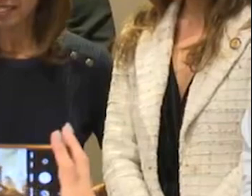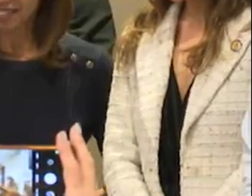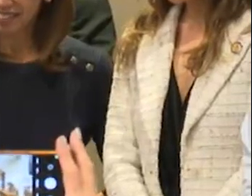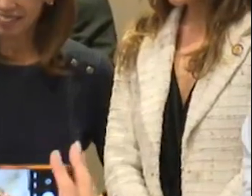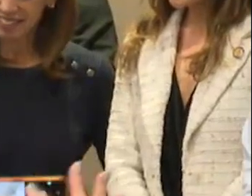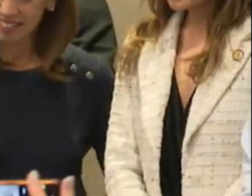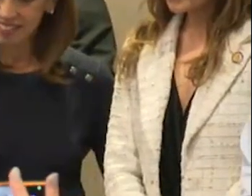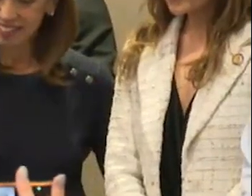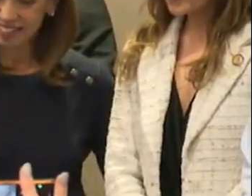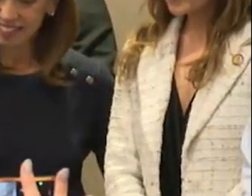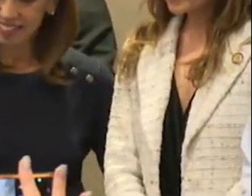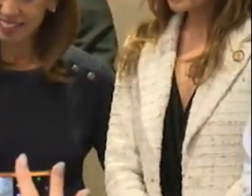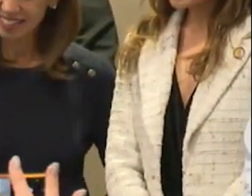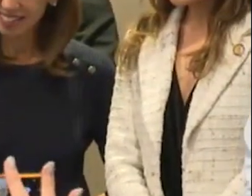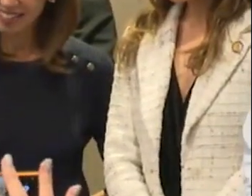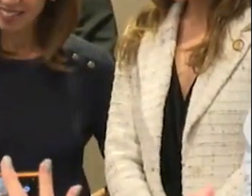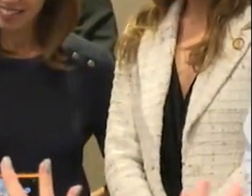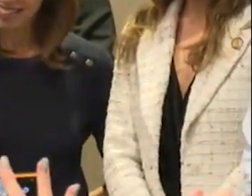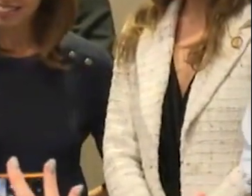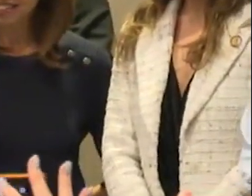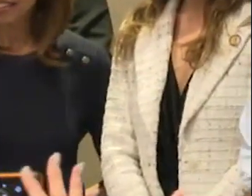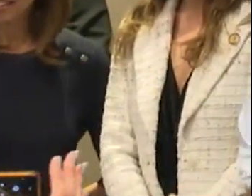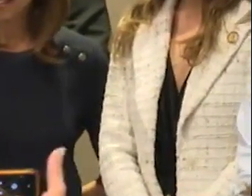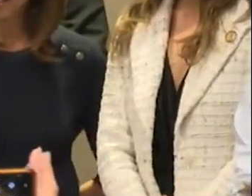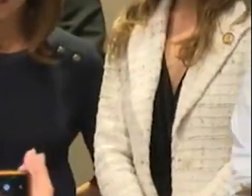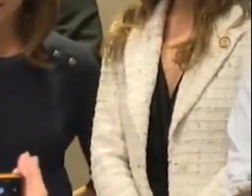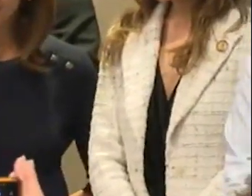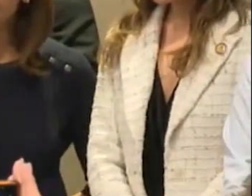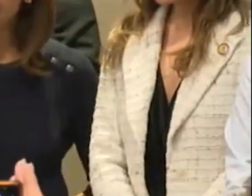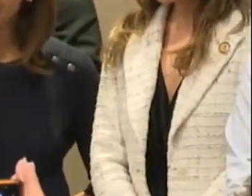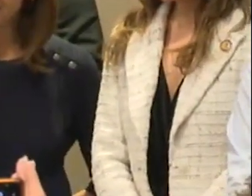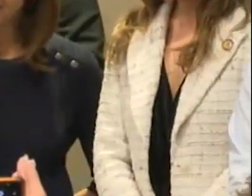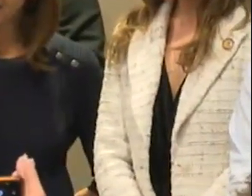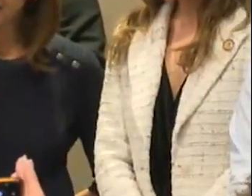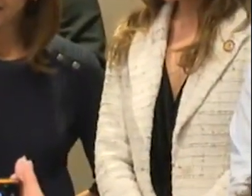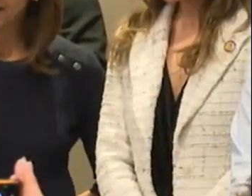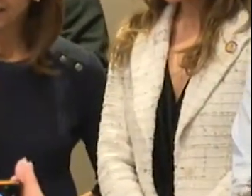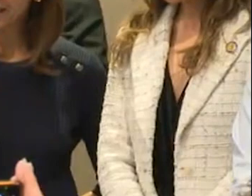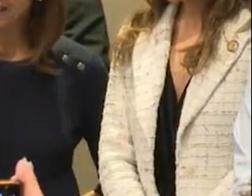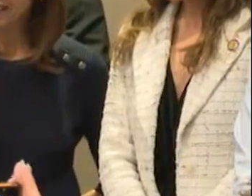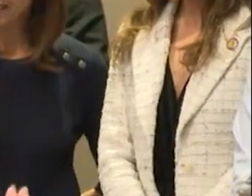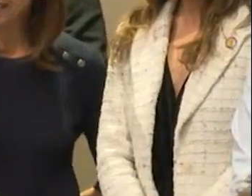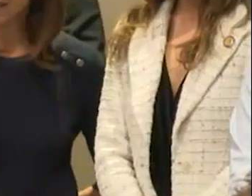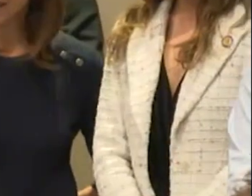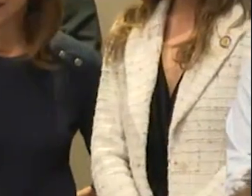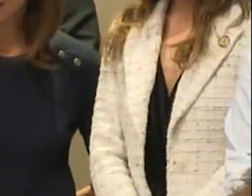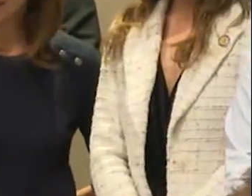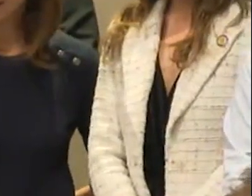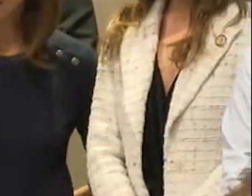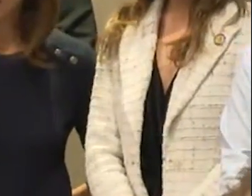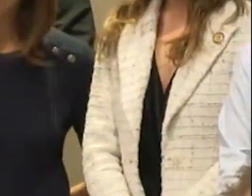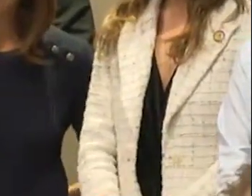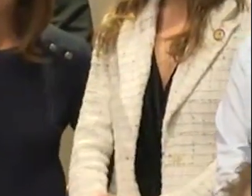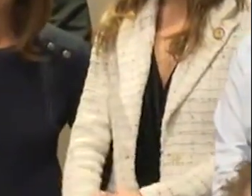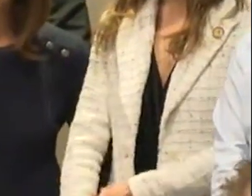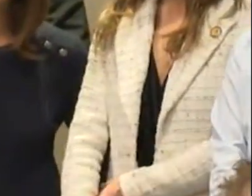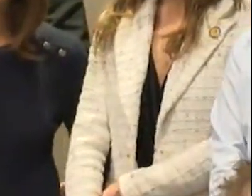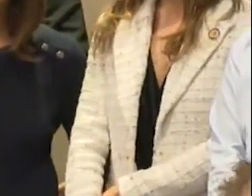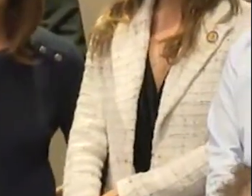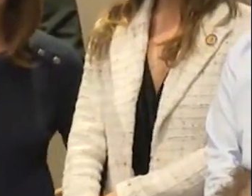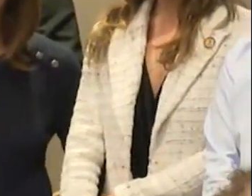Got it, stay seated. Thanks, folks. Bill in the front. Never knew. We did it like this, David?